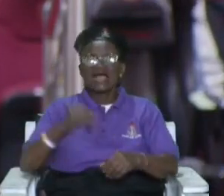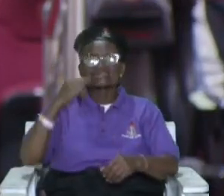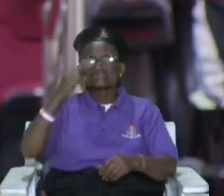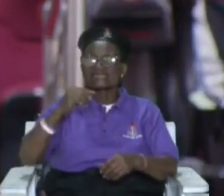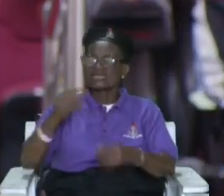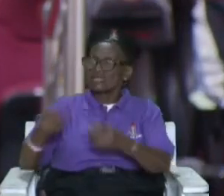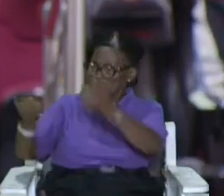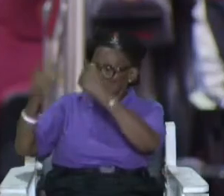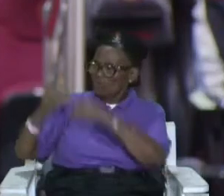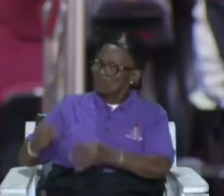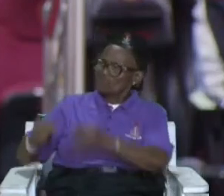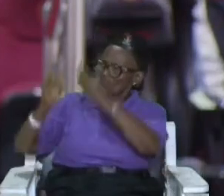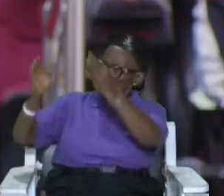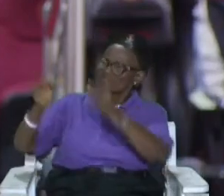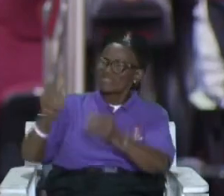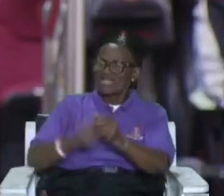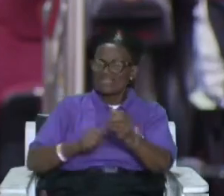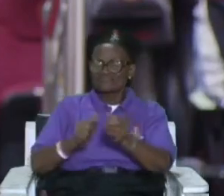everyone that had died